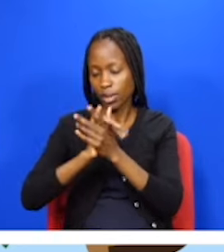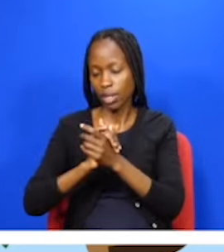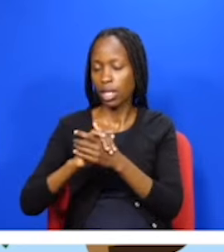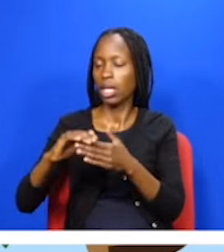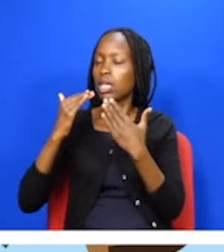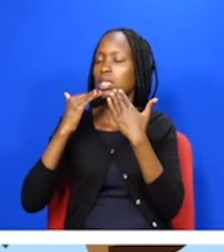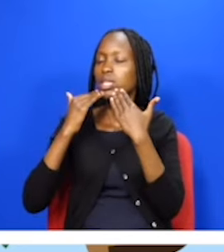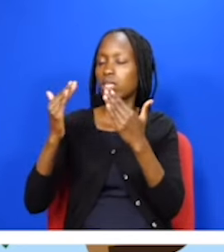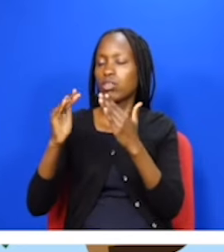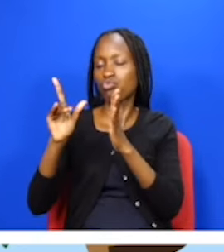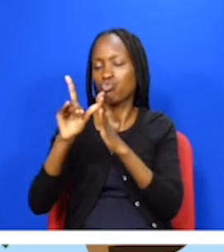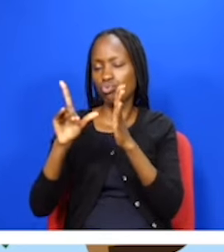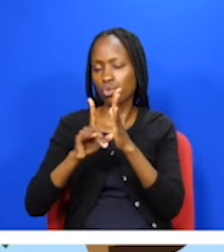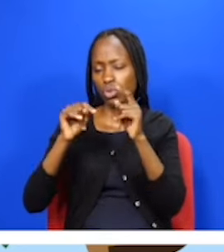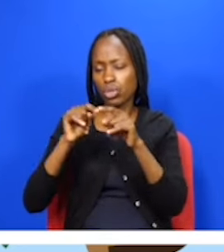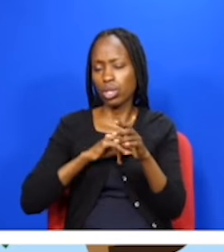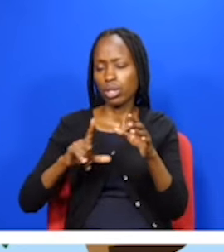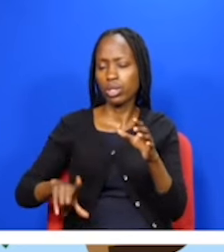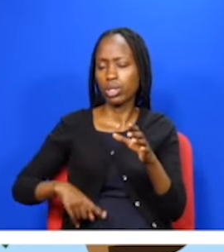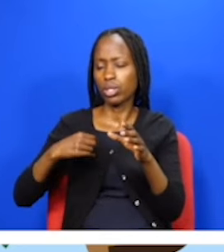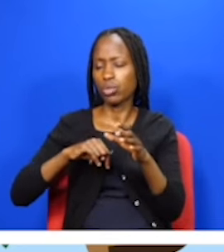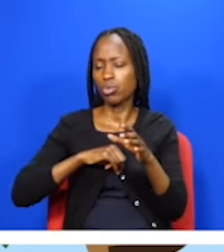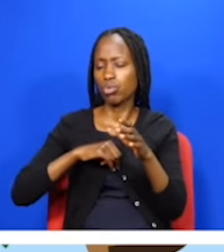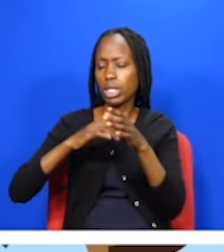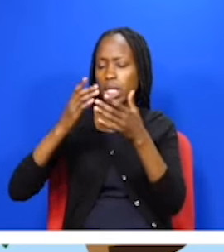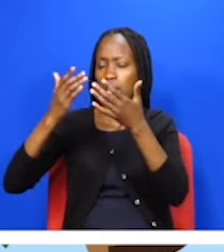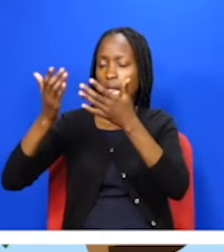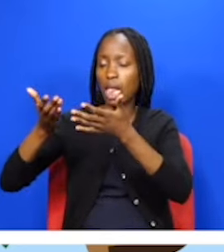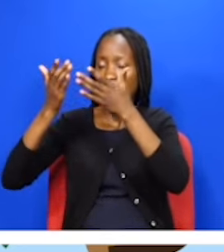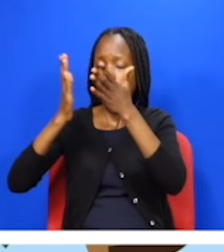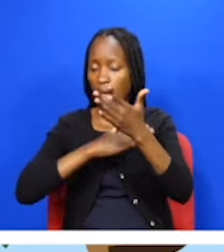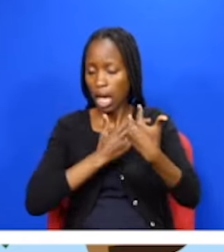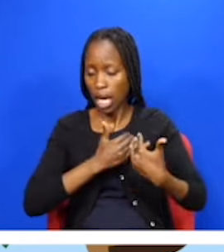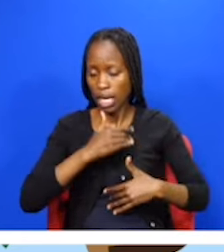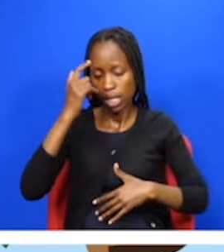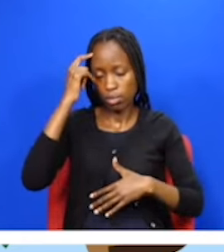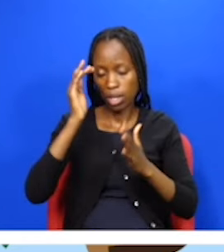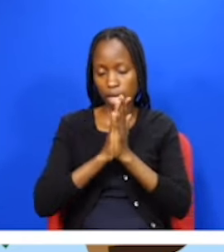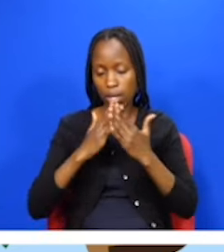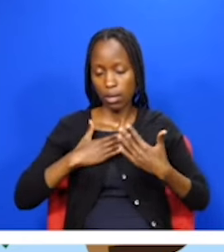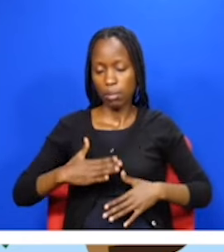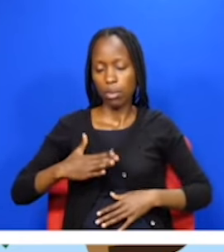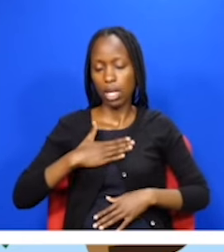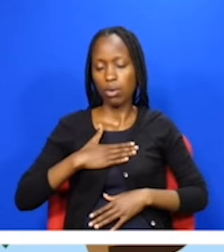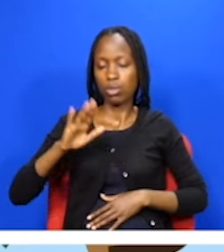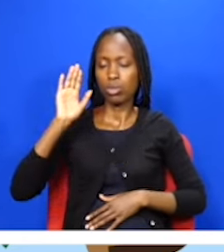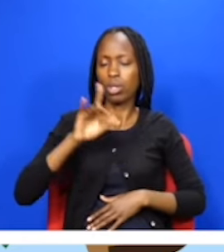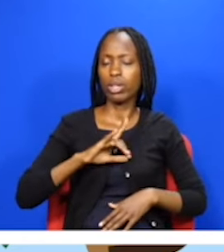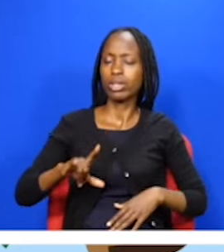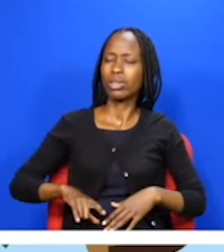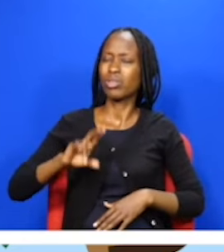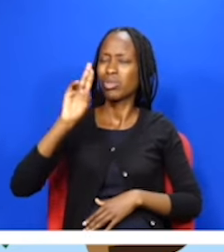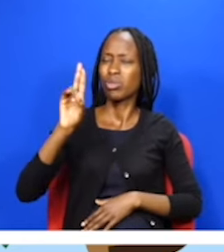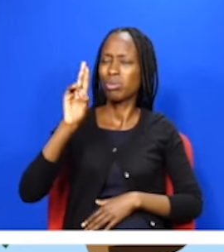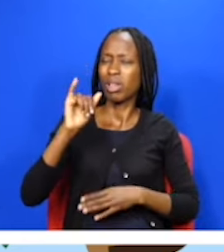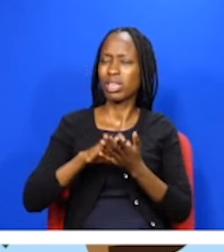for our lesson. We commit our hearts, our minds, and our bodies to you. May you use them, that